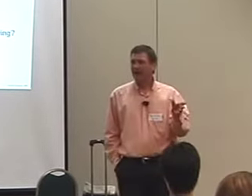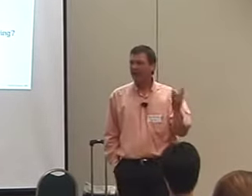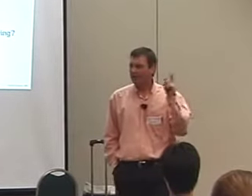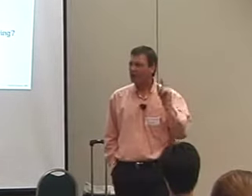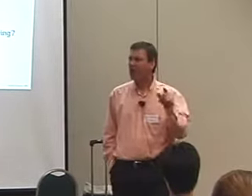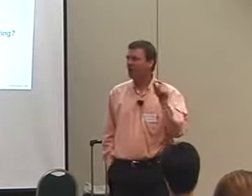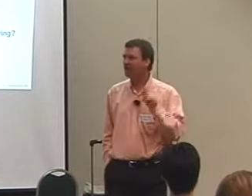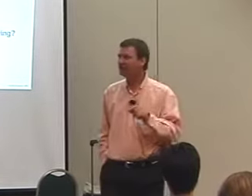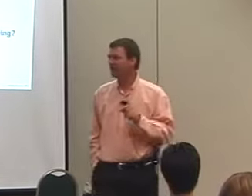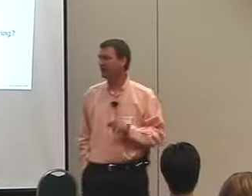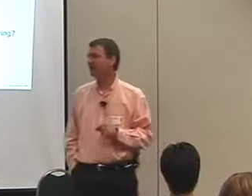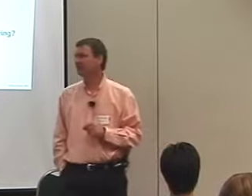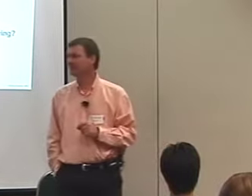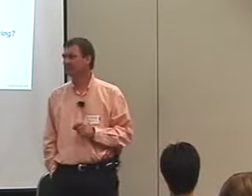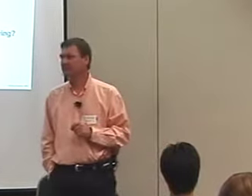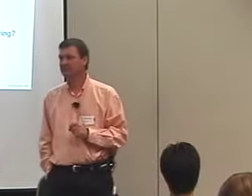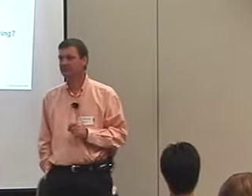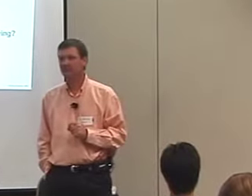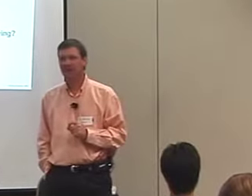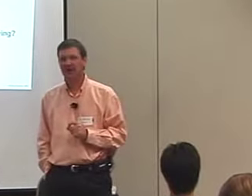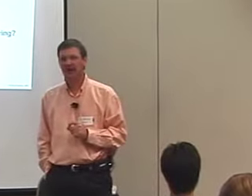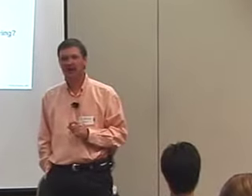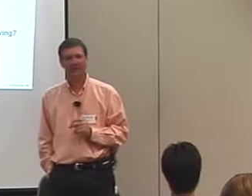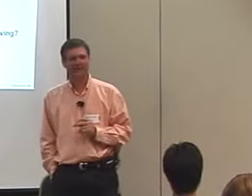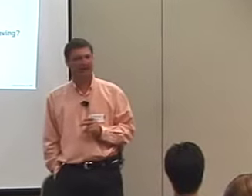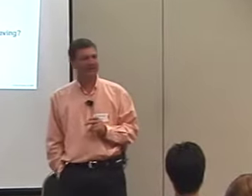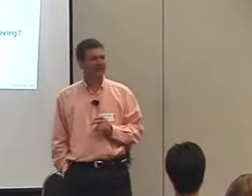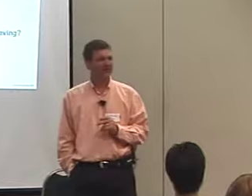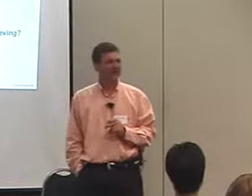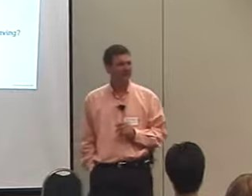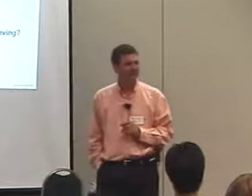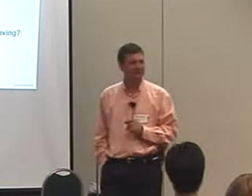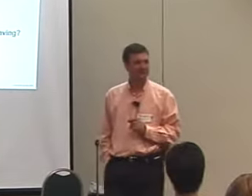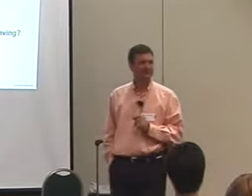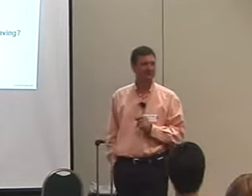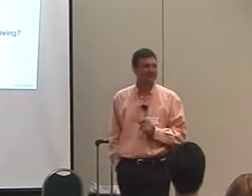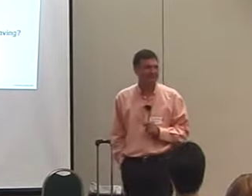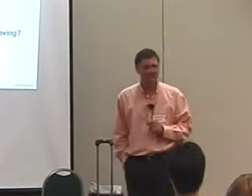why are you on my chair? And what do they say to you?